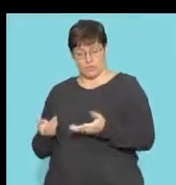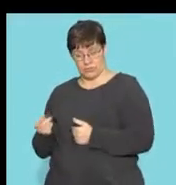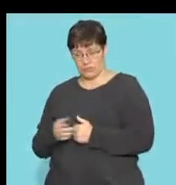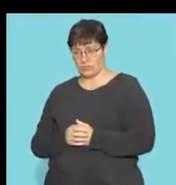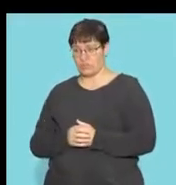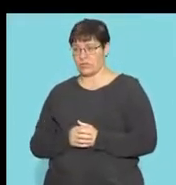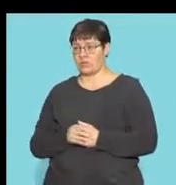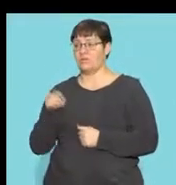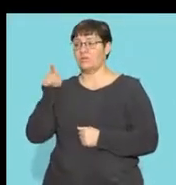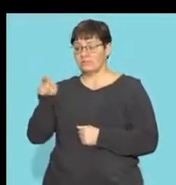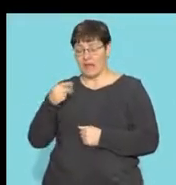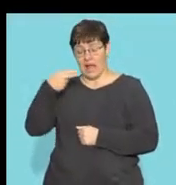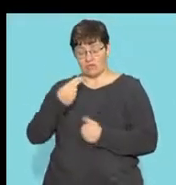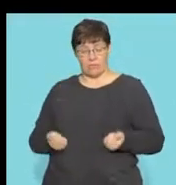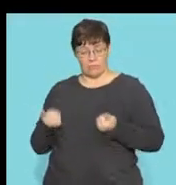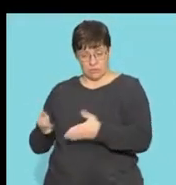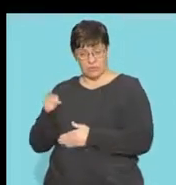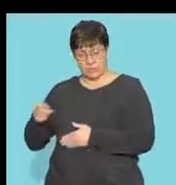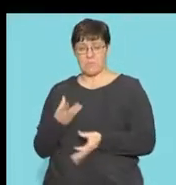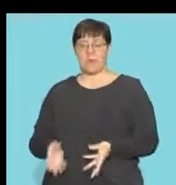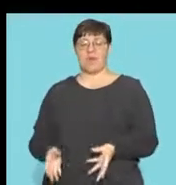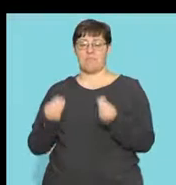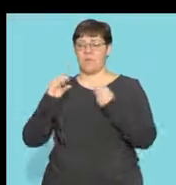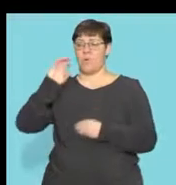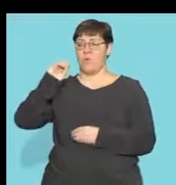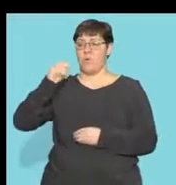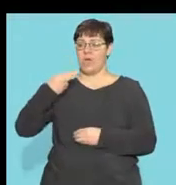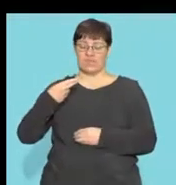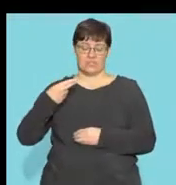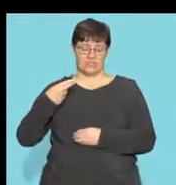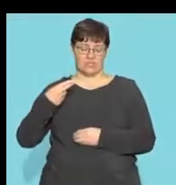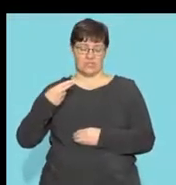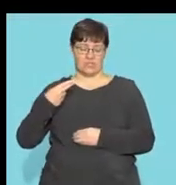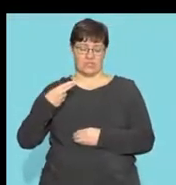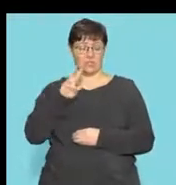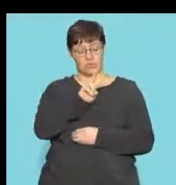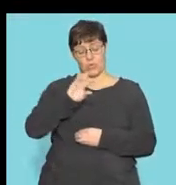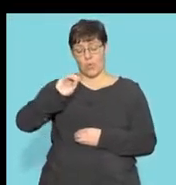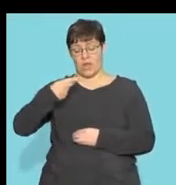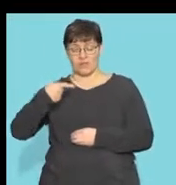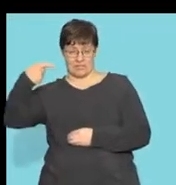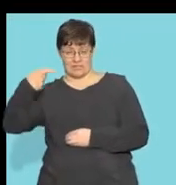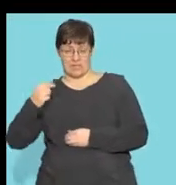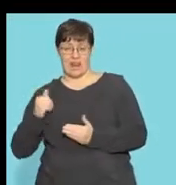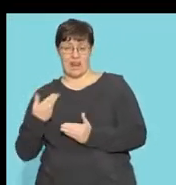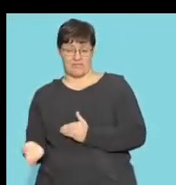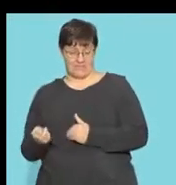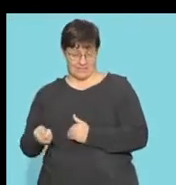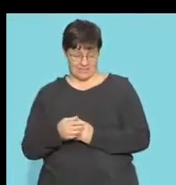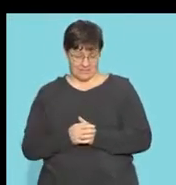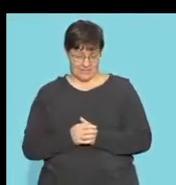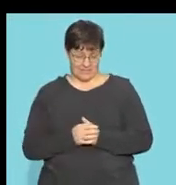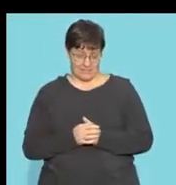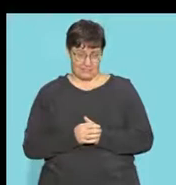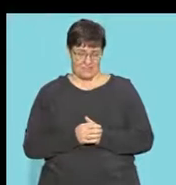produced. Hydrogen is the thing that's being produced, and we've got the hydroxide left over. When we